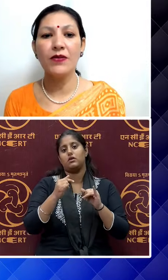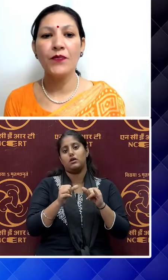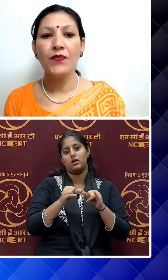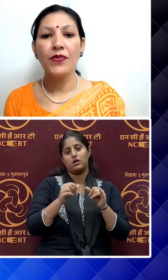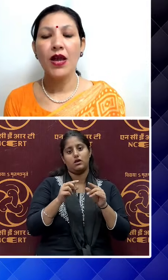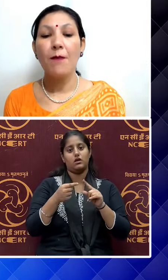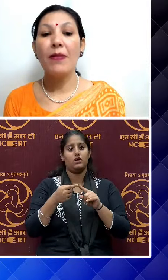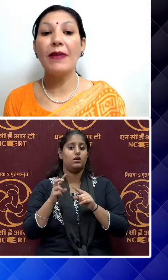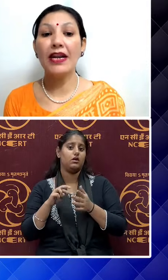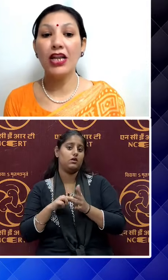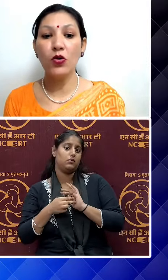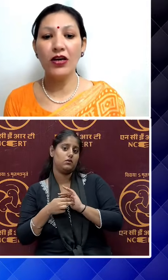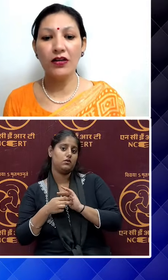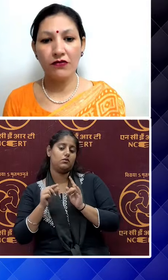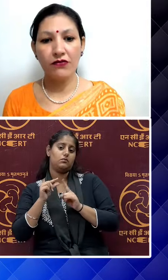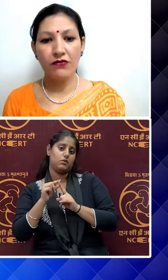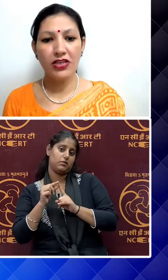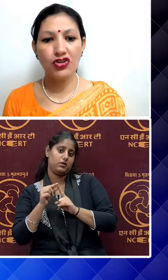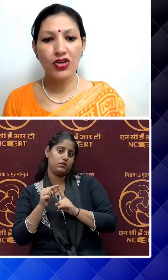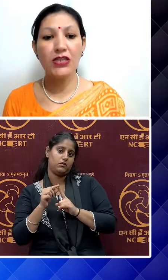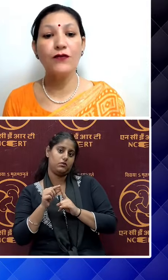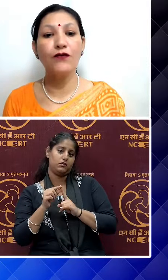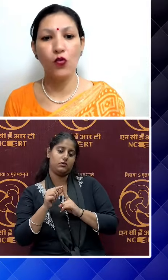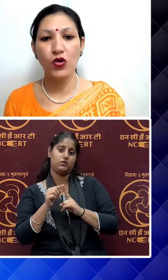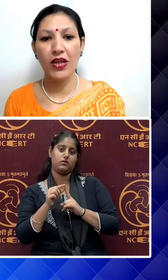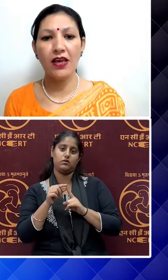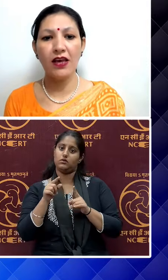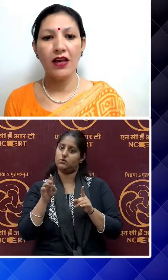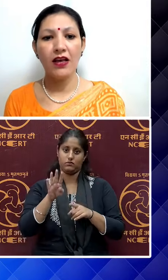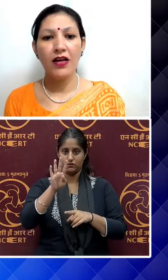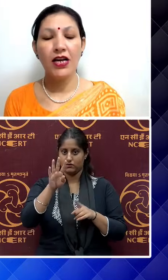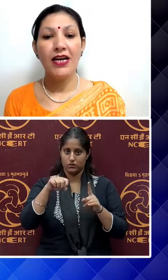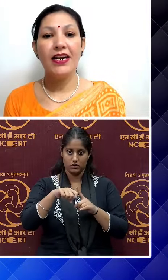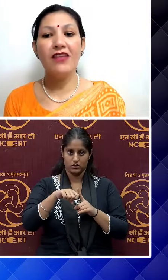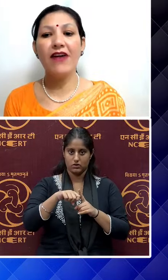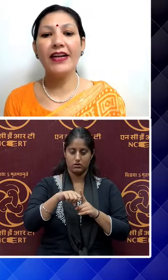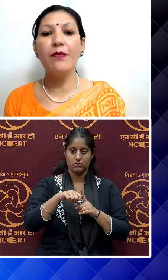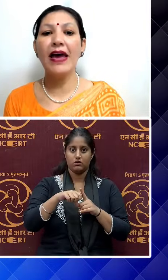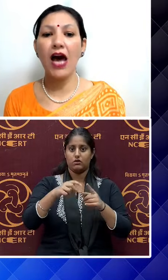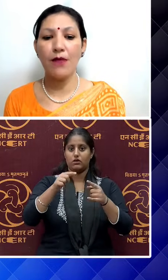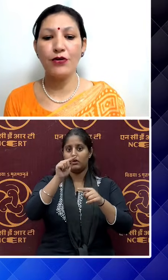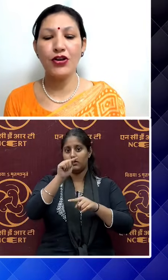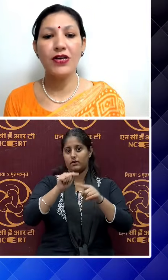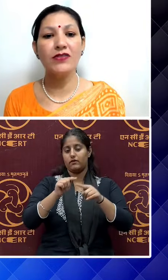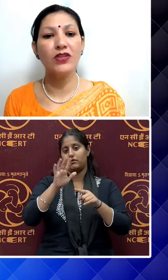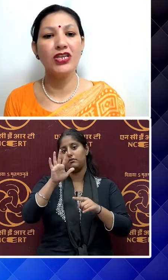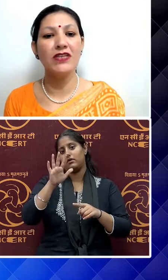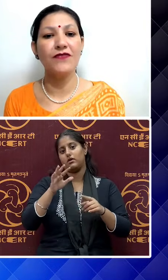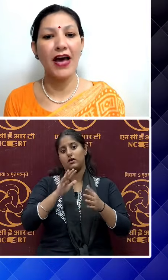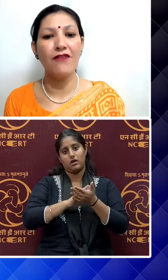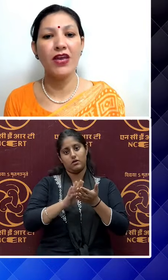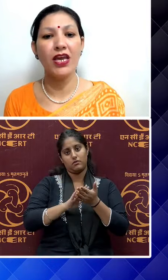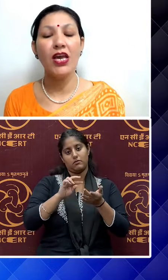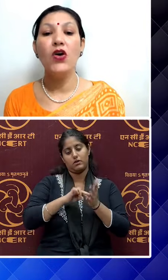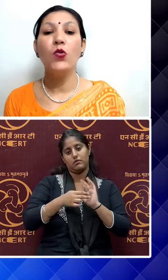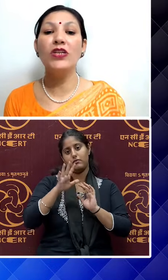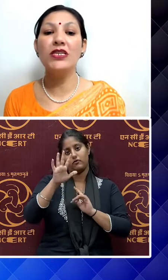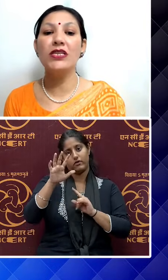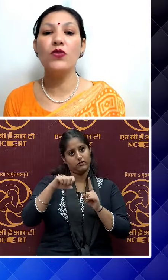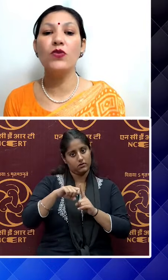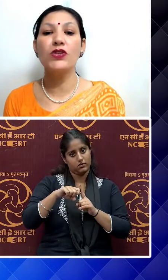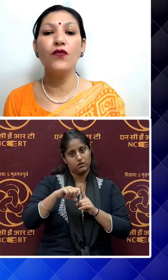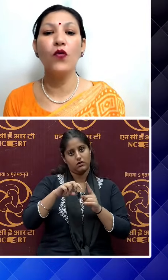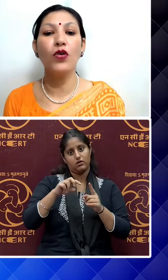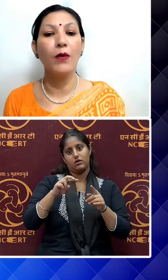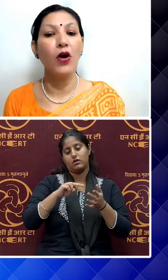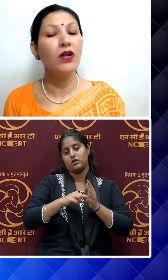equals perpendicular, which is 4k, divided by hypotenuse, which is 5k, which is